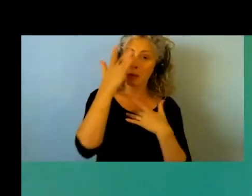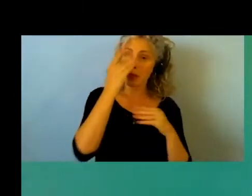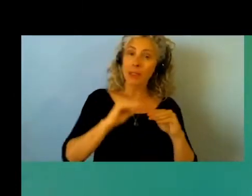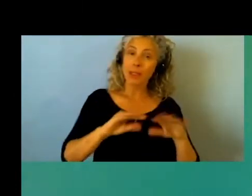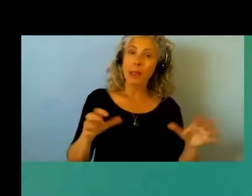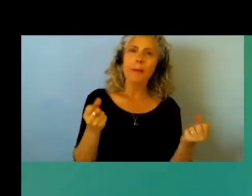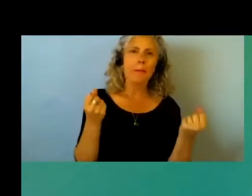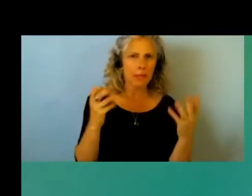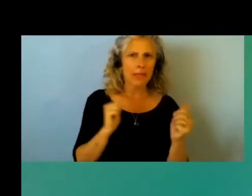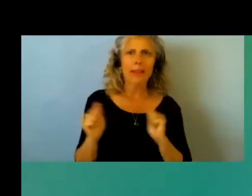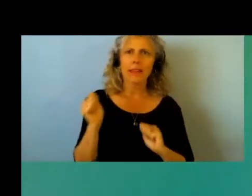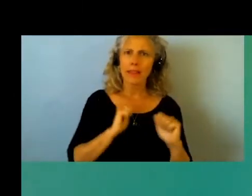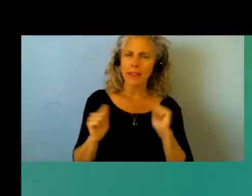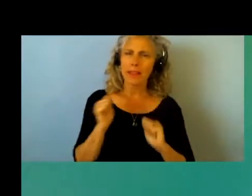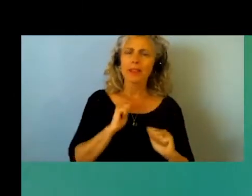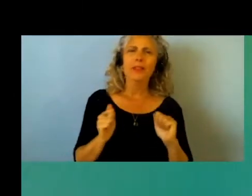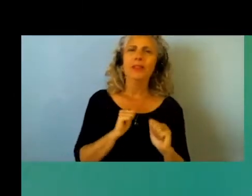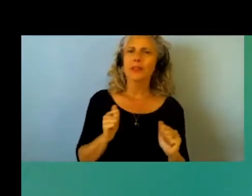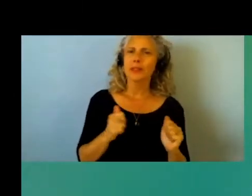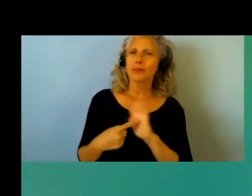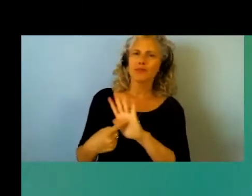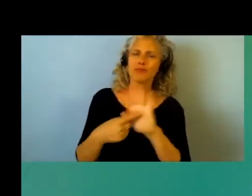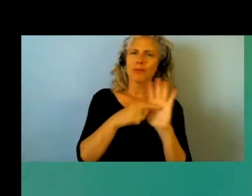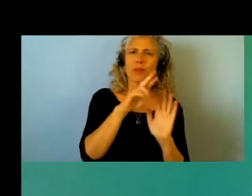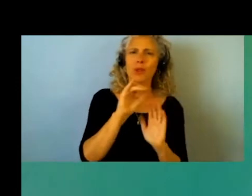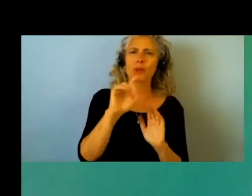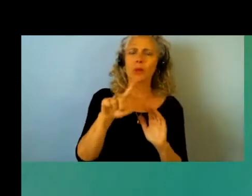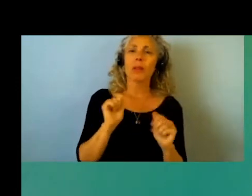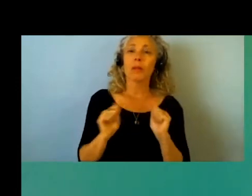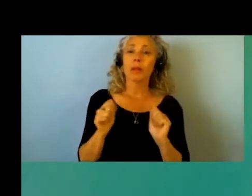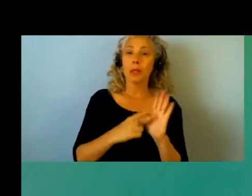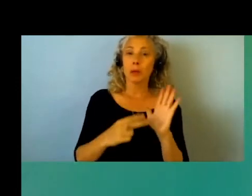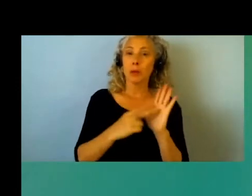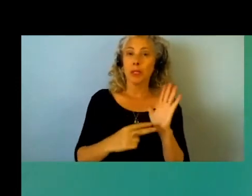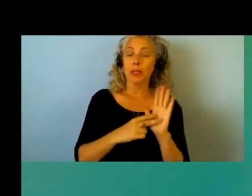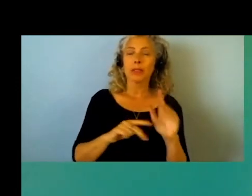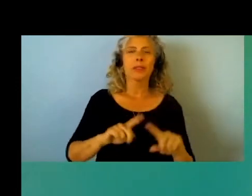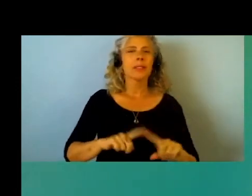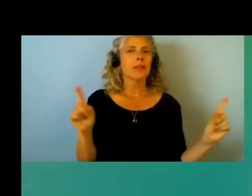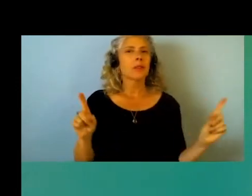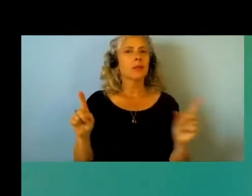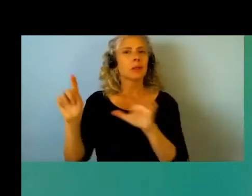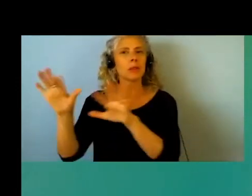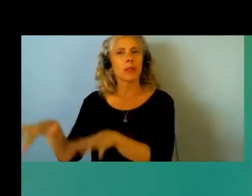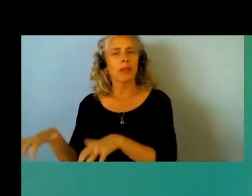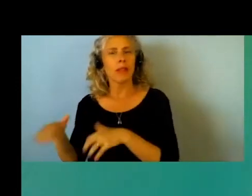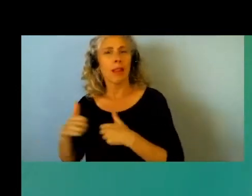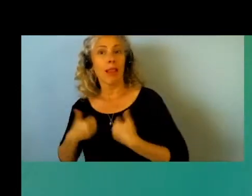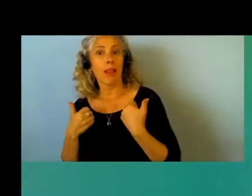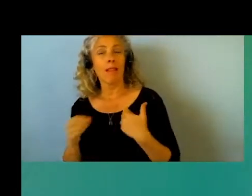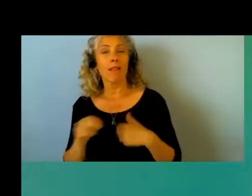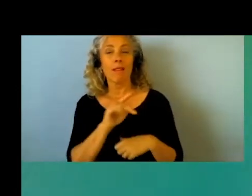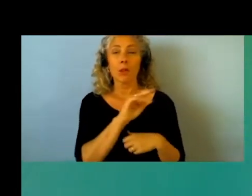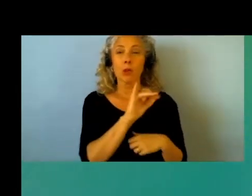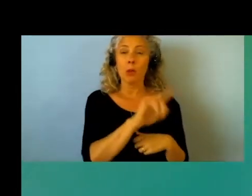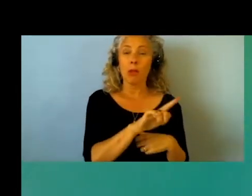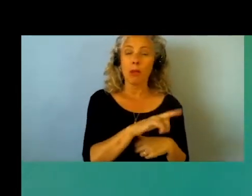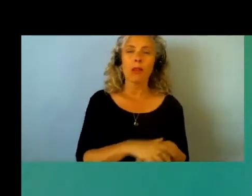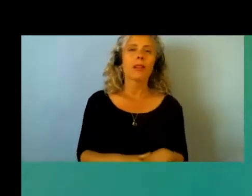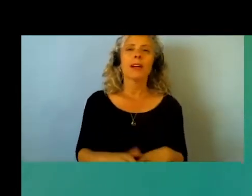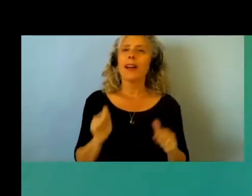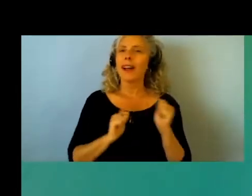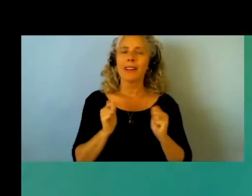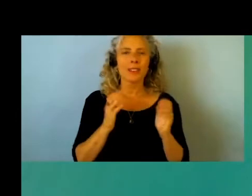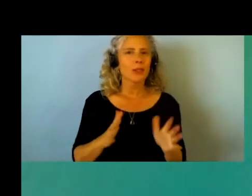many theaters are presenting virtual play readings. The biggest difference from public play readings is that actors and audiences are not in a